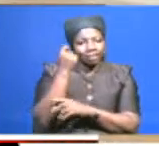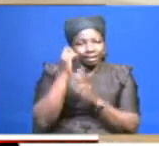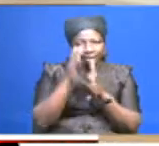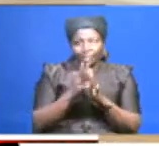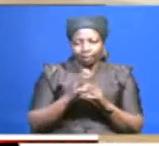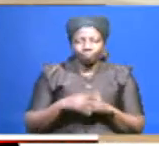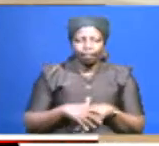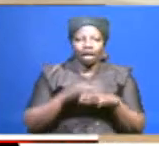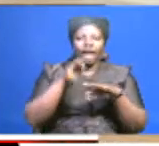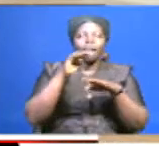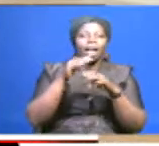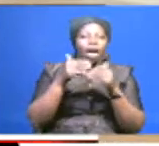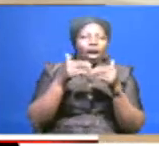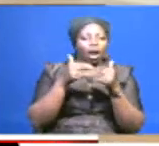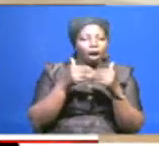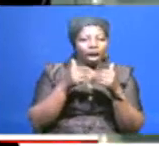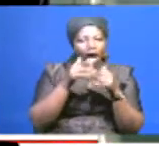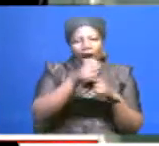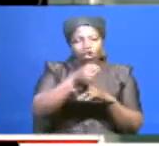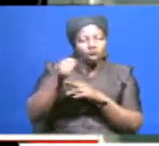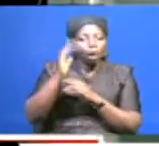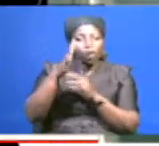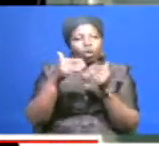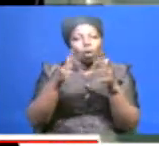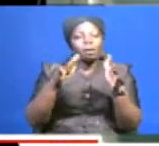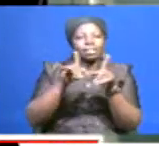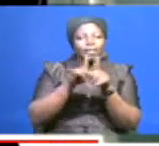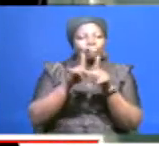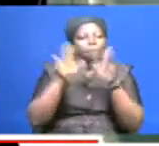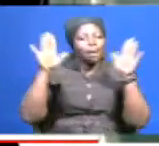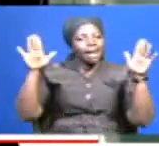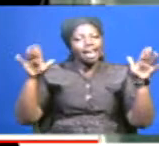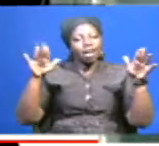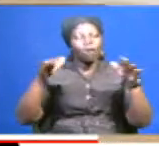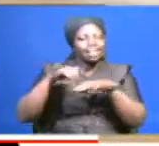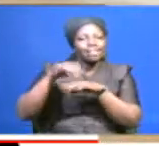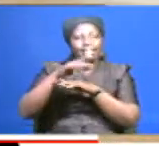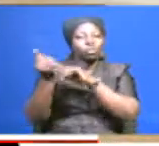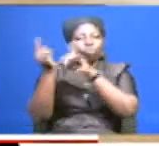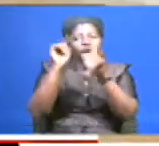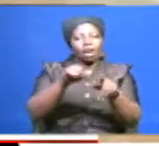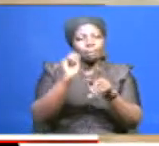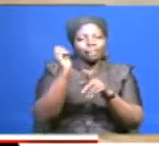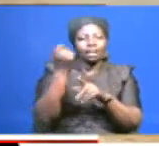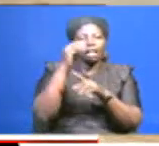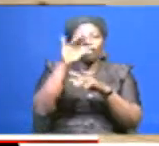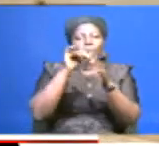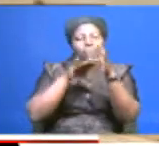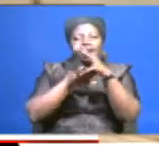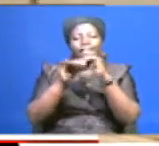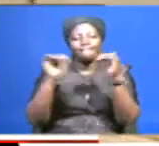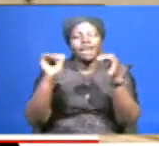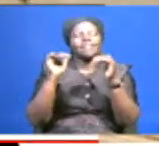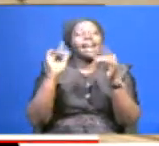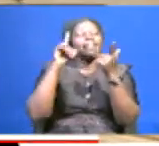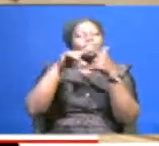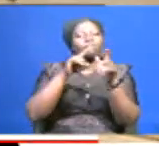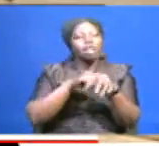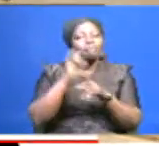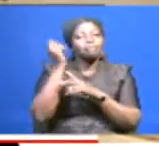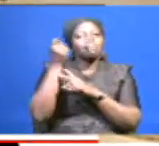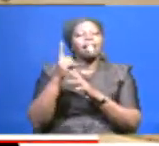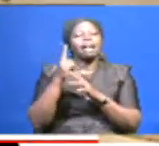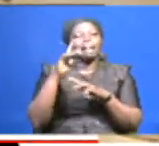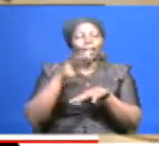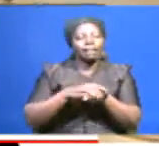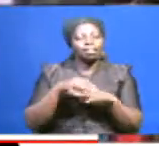wa amani wanatumwa kutoka juu mbinguni washuke katika Kenya mpaka Kenya ishangae. Tunawaombea hata